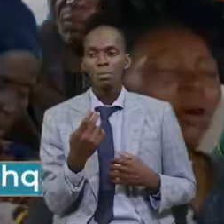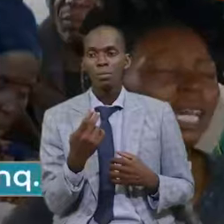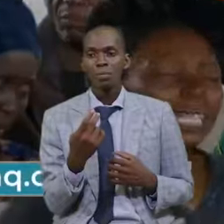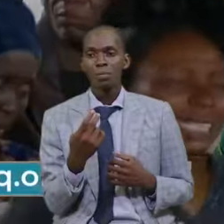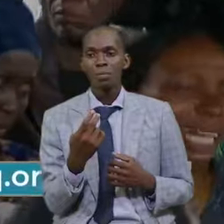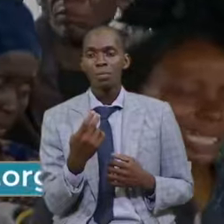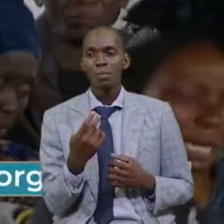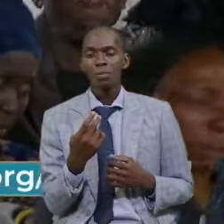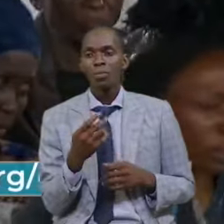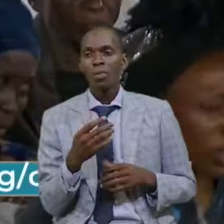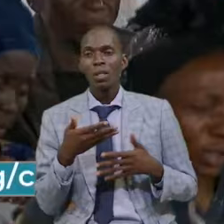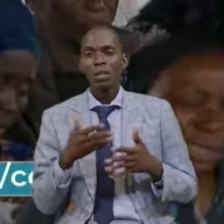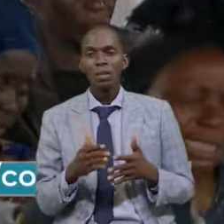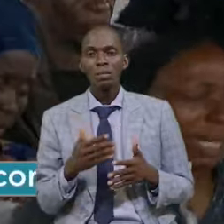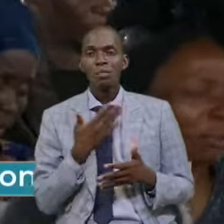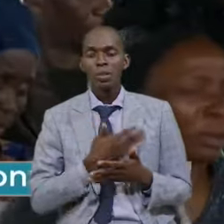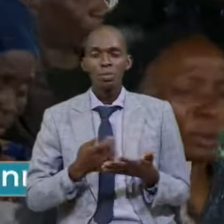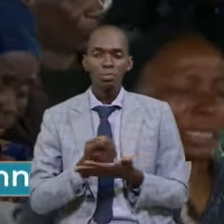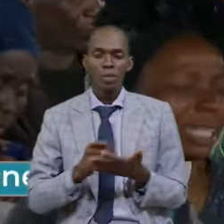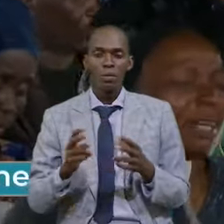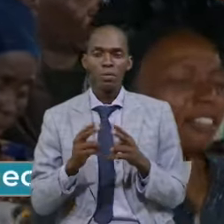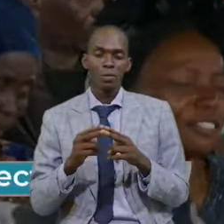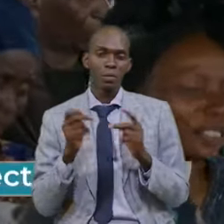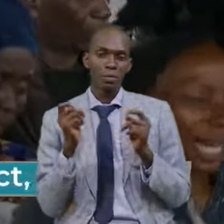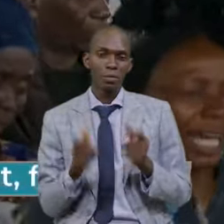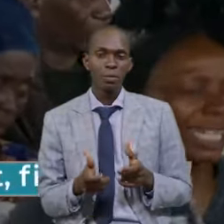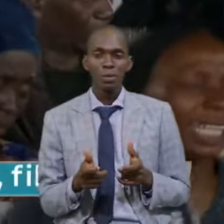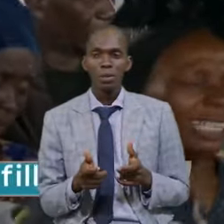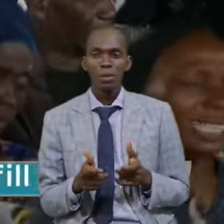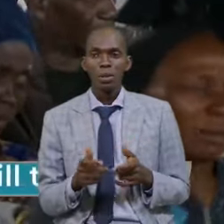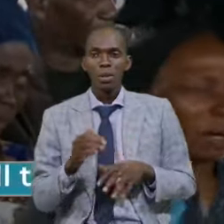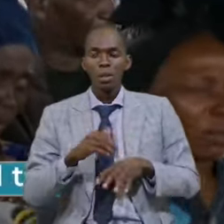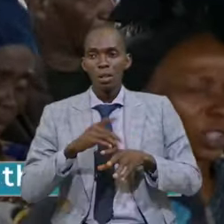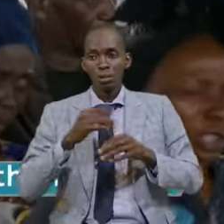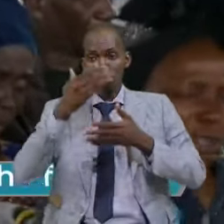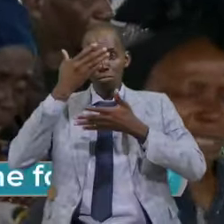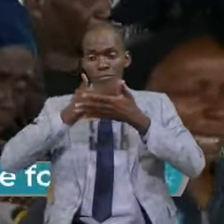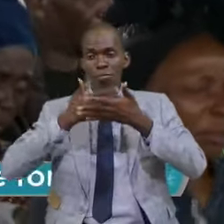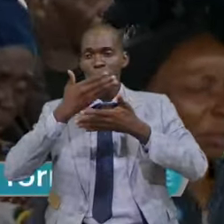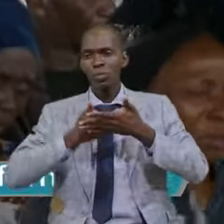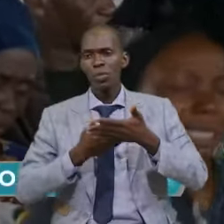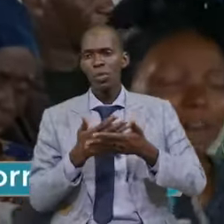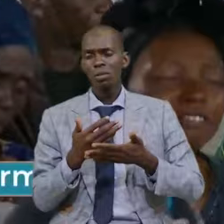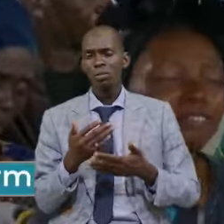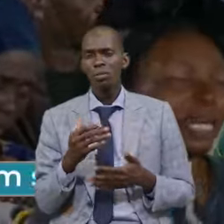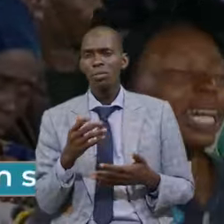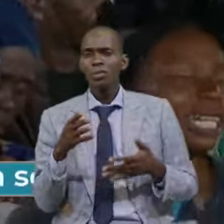Let's be fast about it. In my front here, direct front, if you are